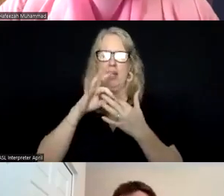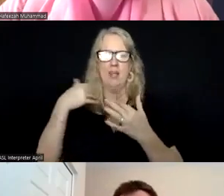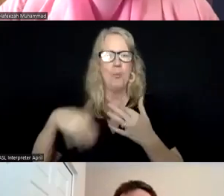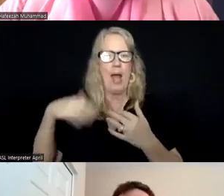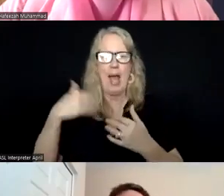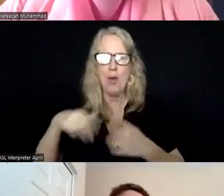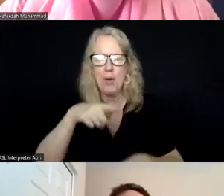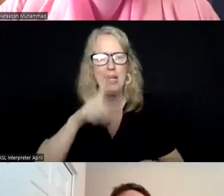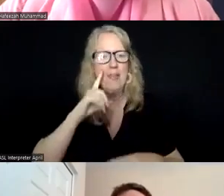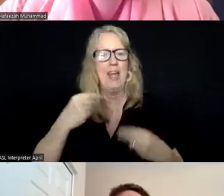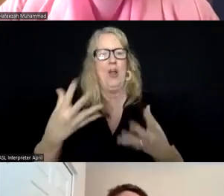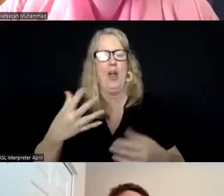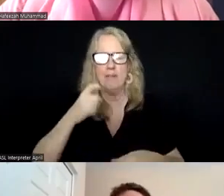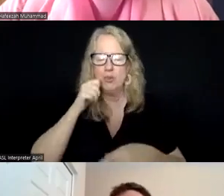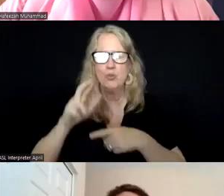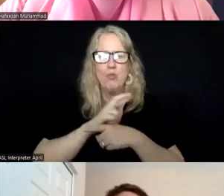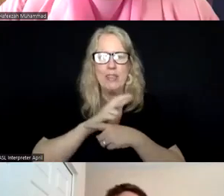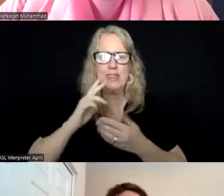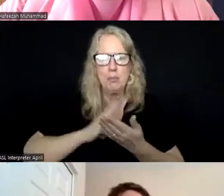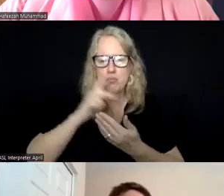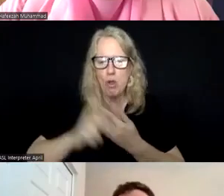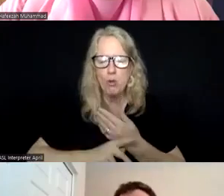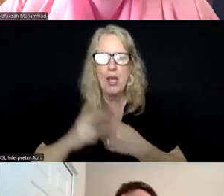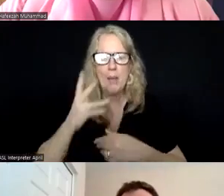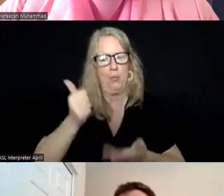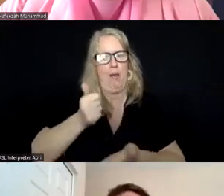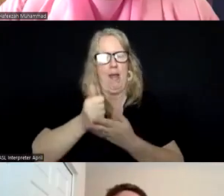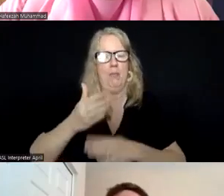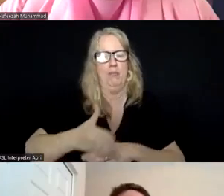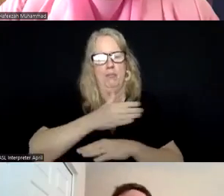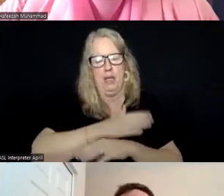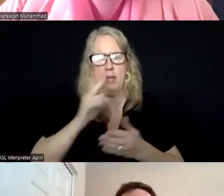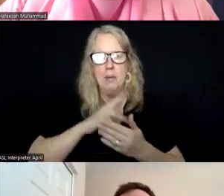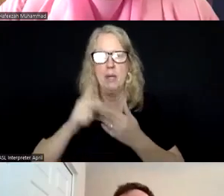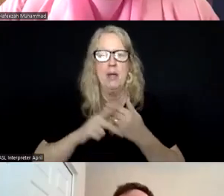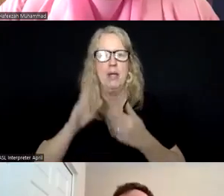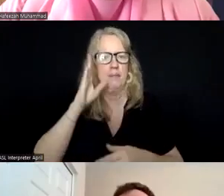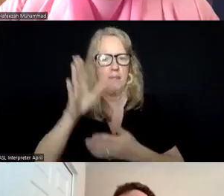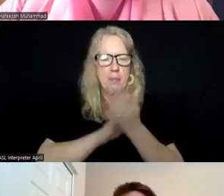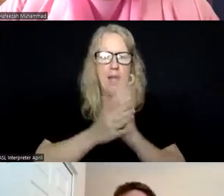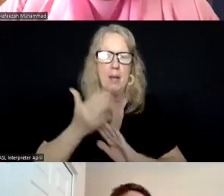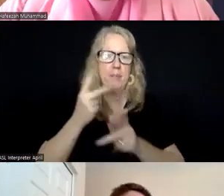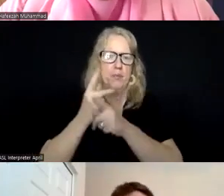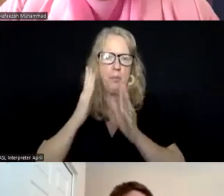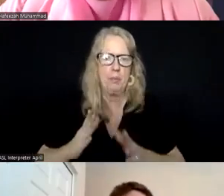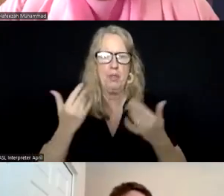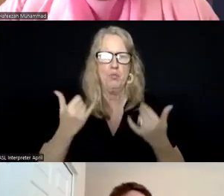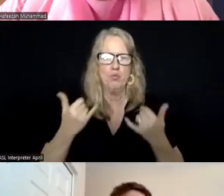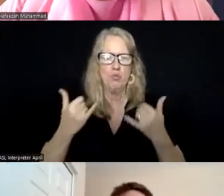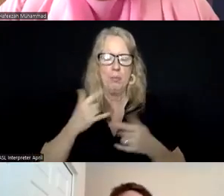residency program that will enhance my career and one day be a supervisor. And currently in the